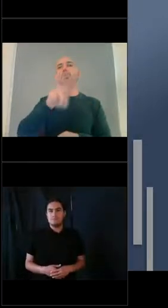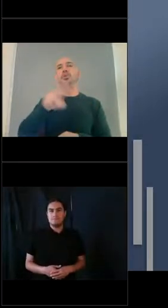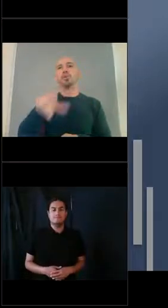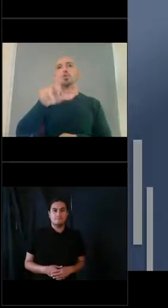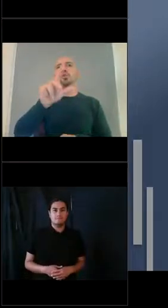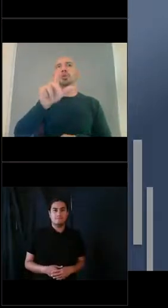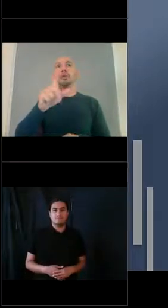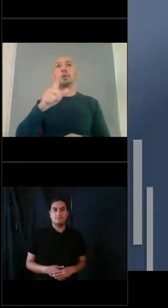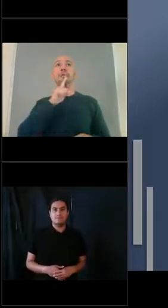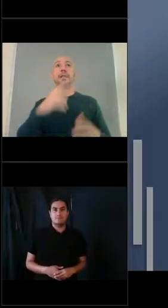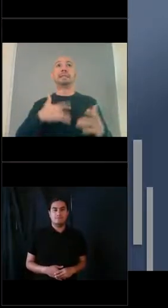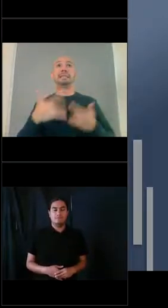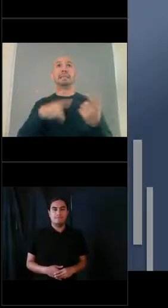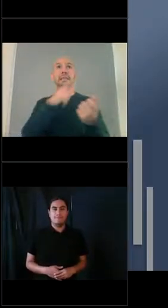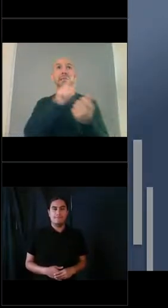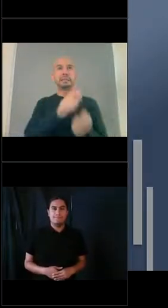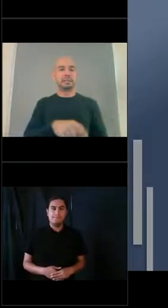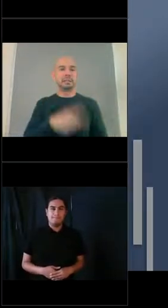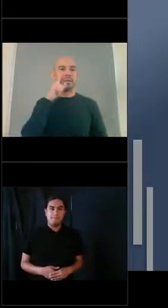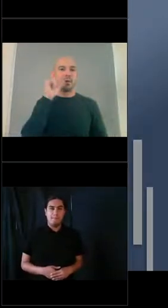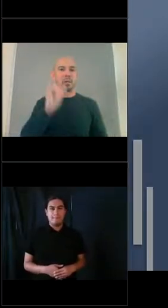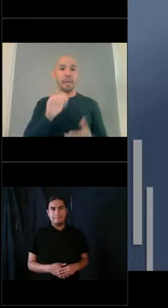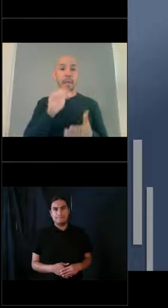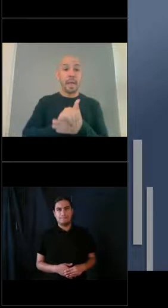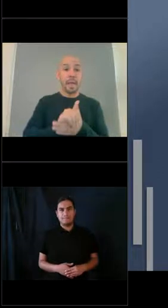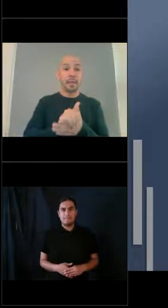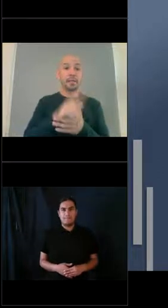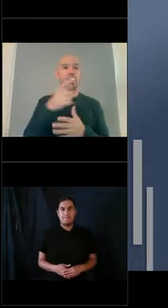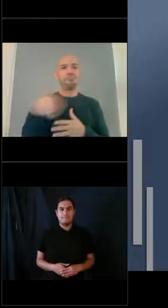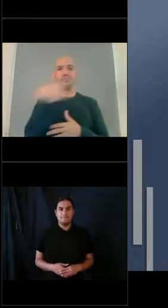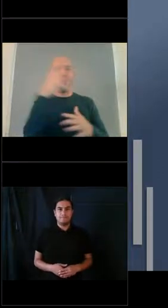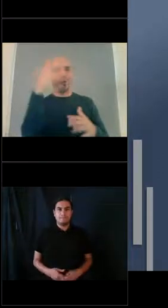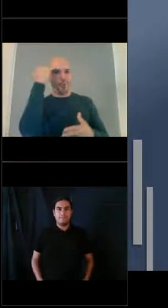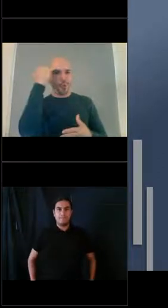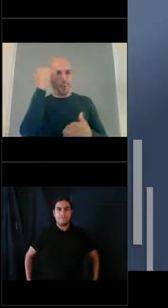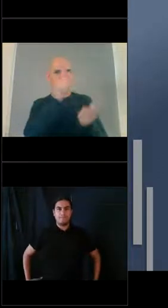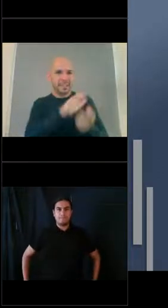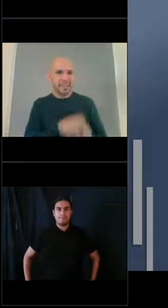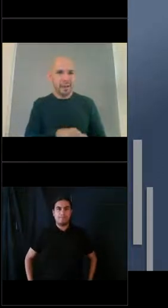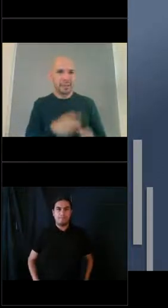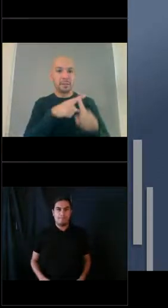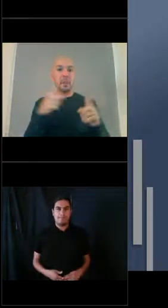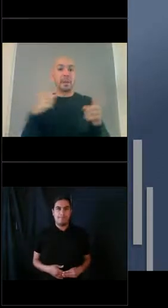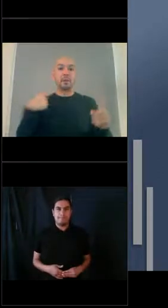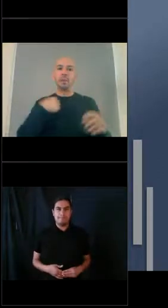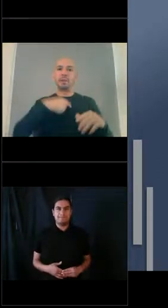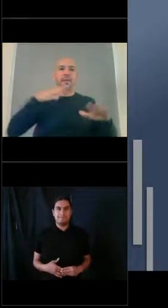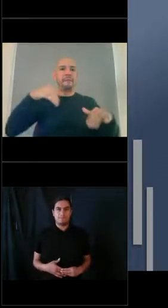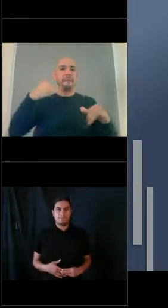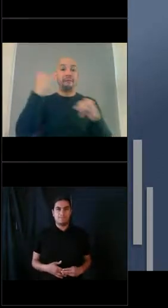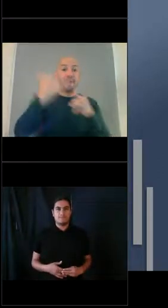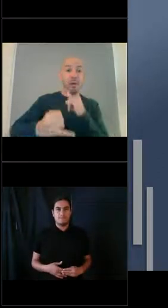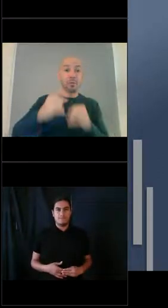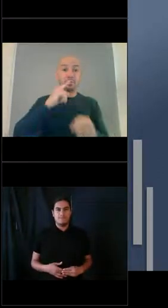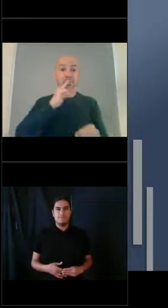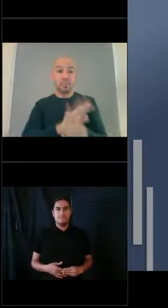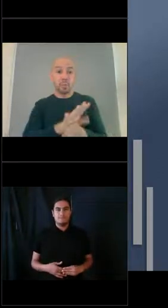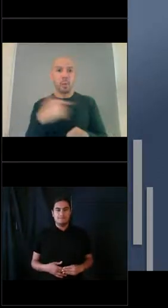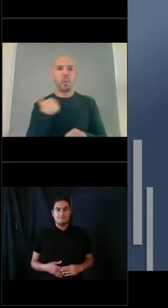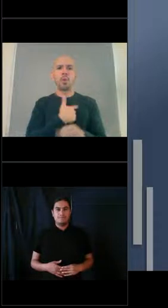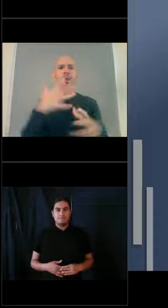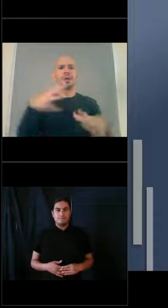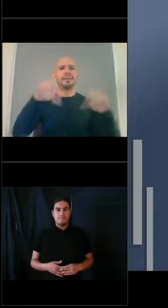of the transportation package were known at the time um but still not final so i wanted to take a moment to kind of go